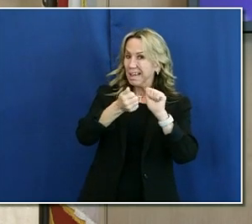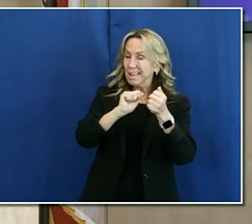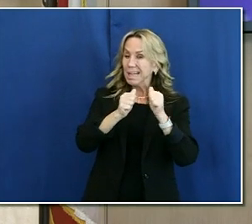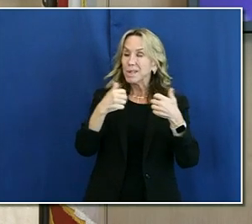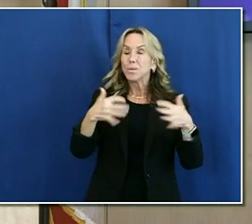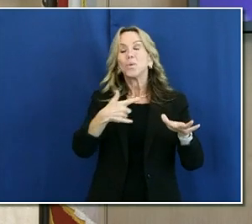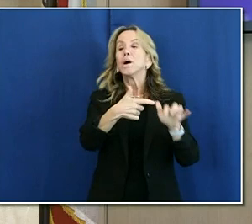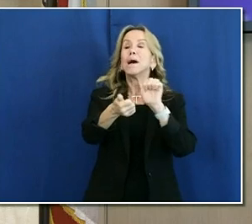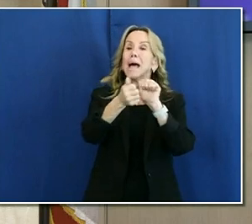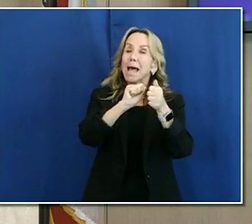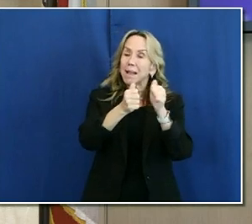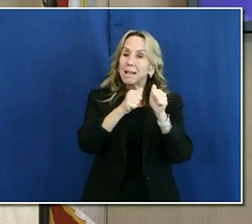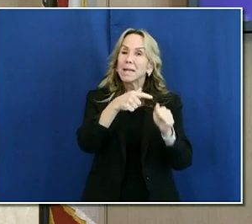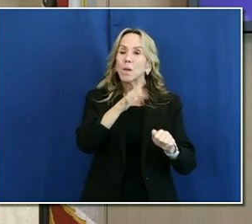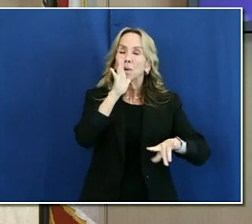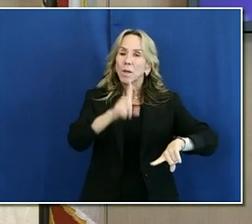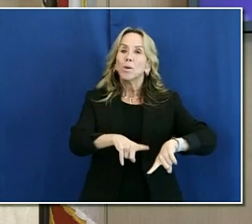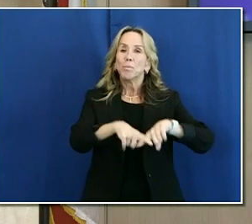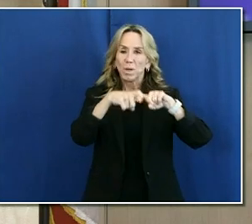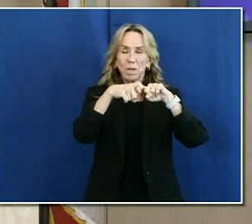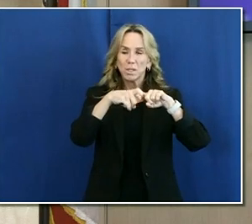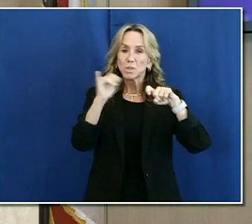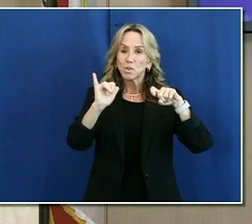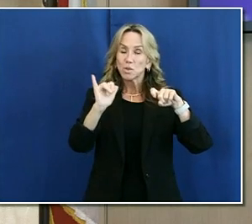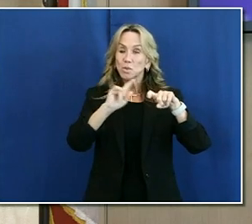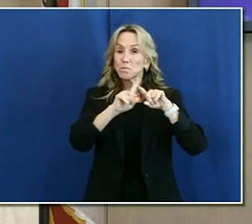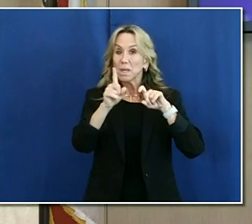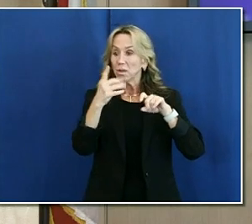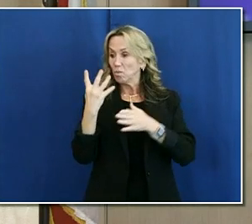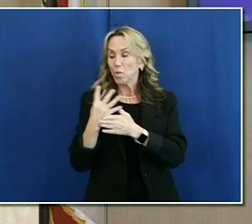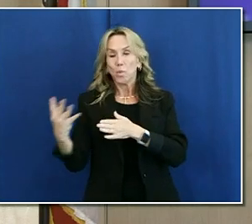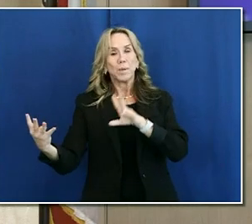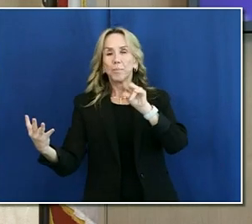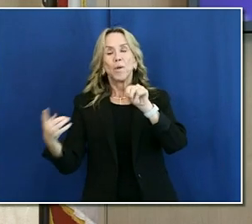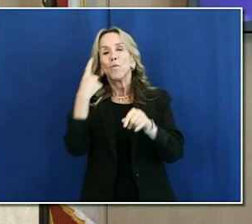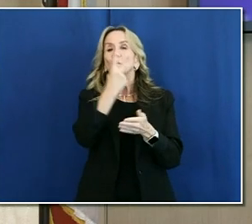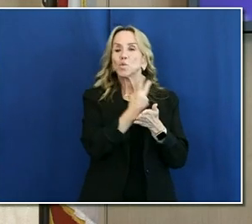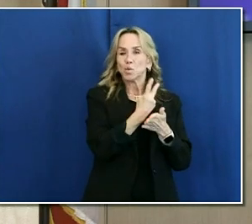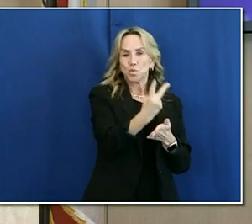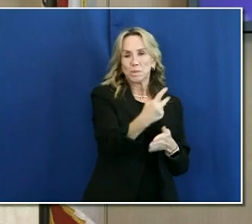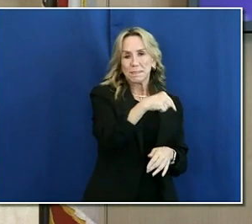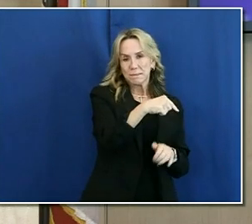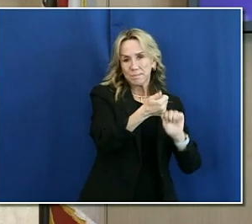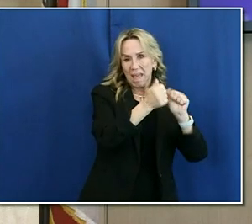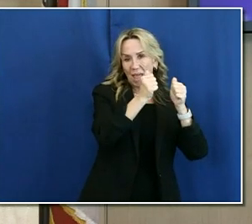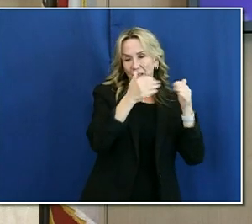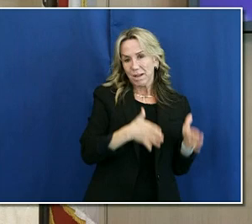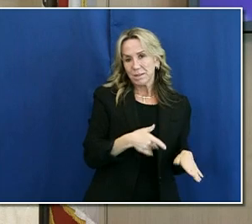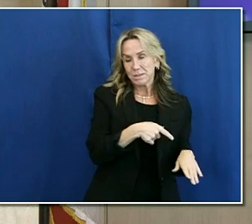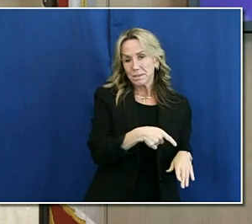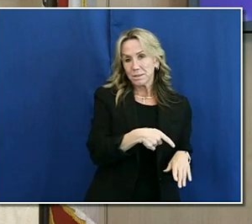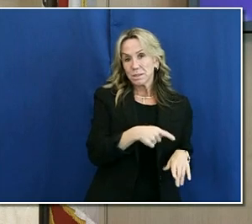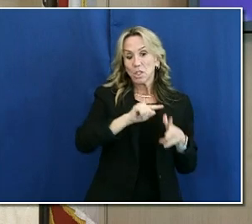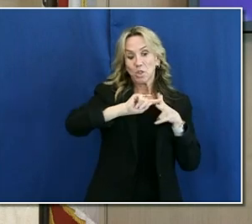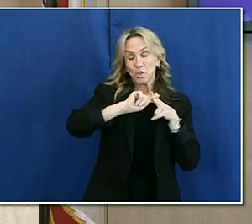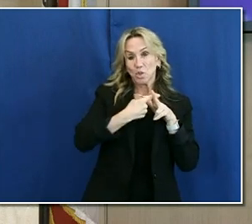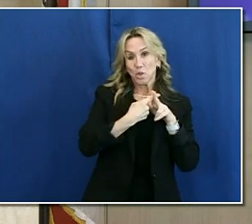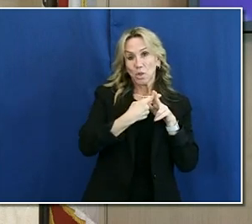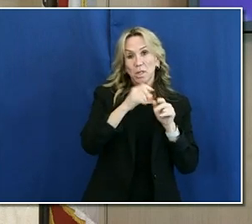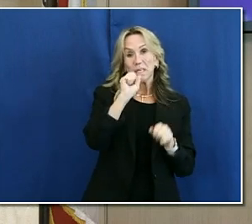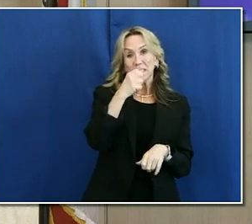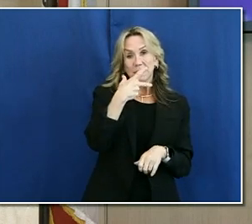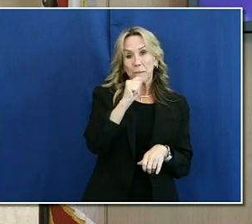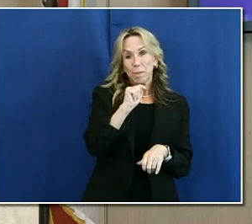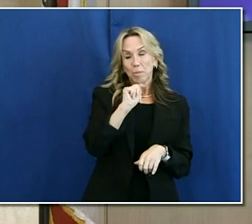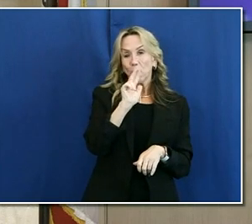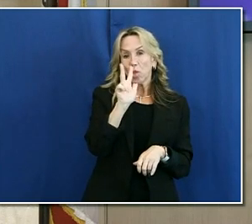SDSU athletics will also pause, but for a 2-week period. That will be effective September 3rd.